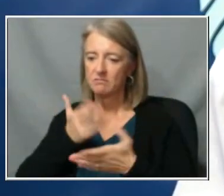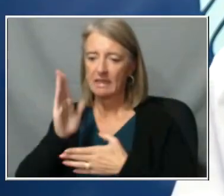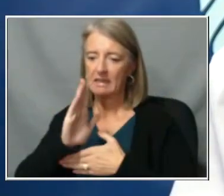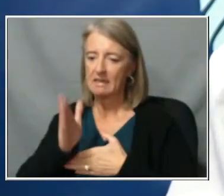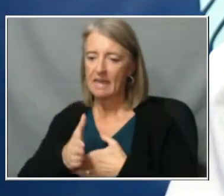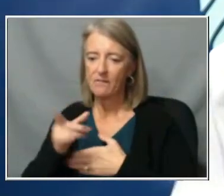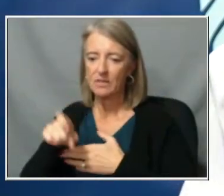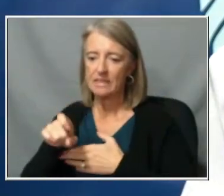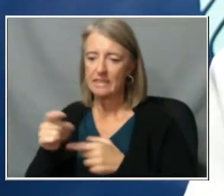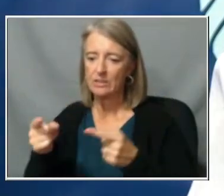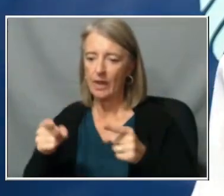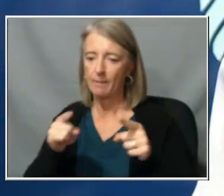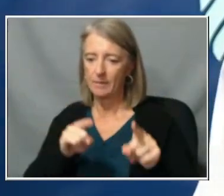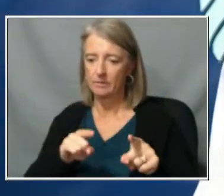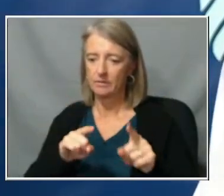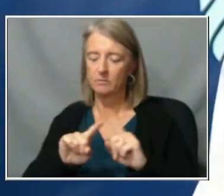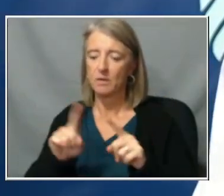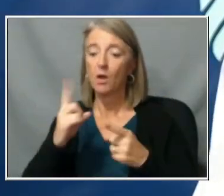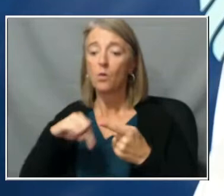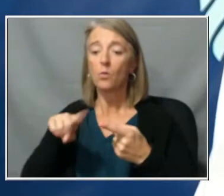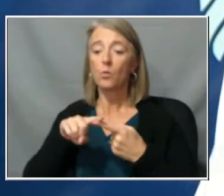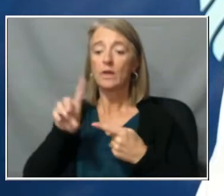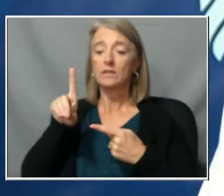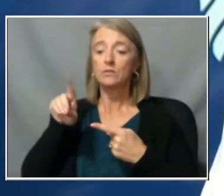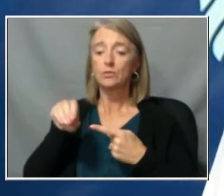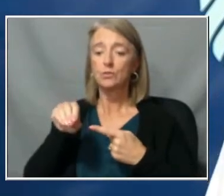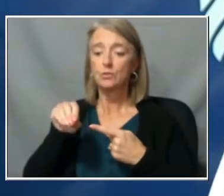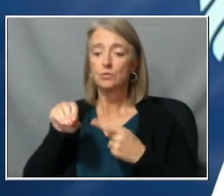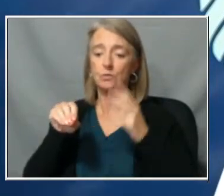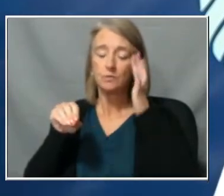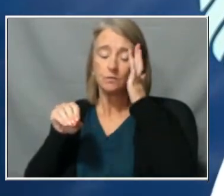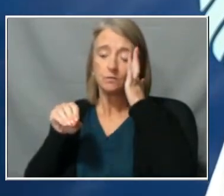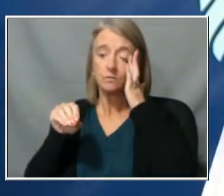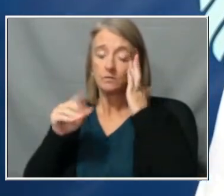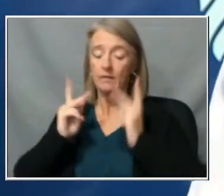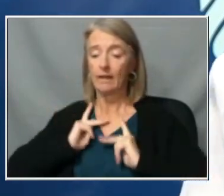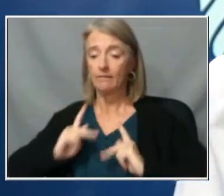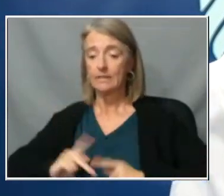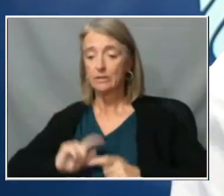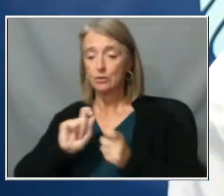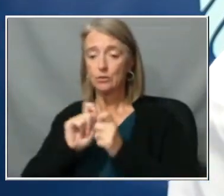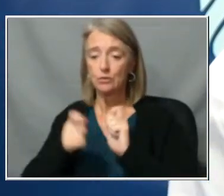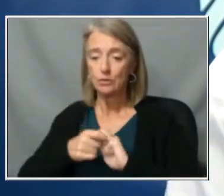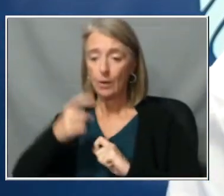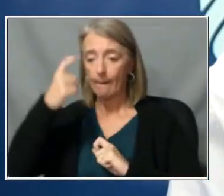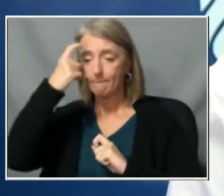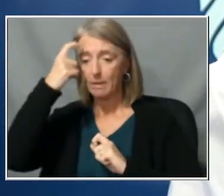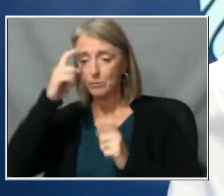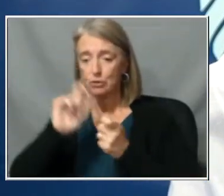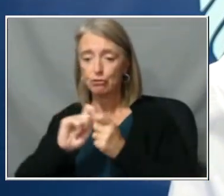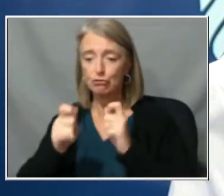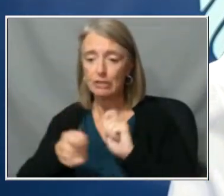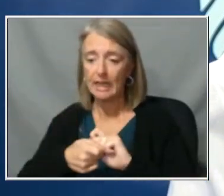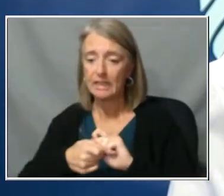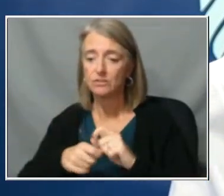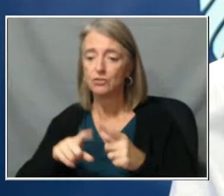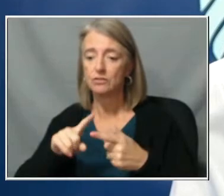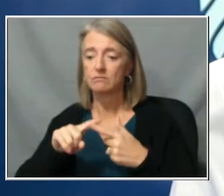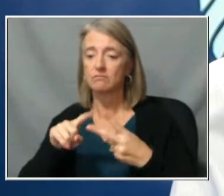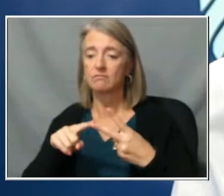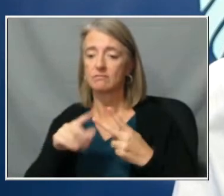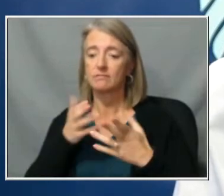happen, right? But for when it does, whether it's because of a physical change or a memory change, those conversations are